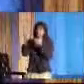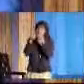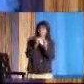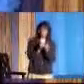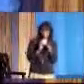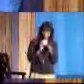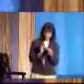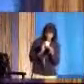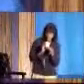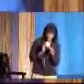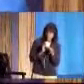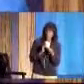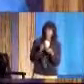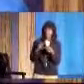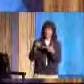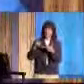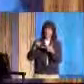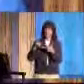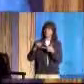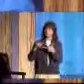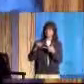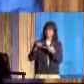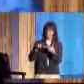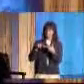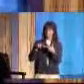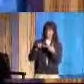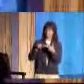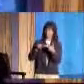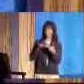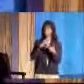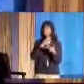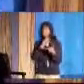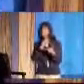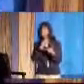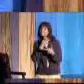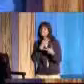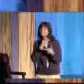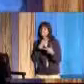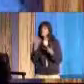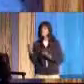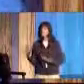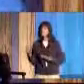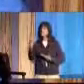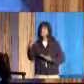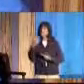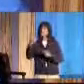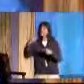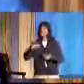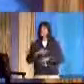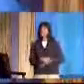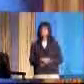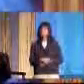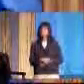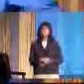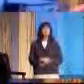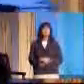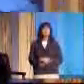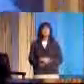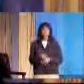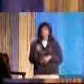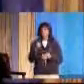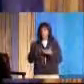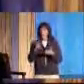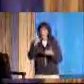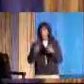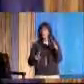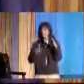remain inquisitive. You let rise up something that you haven't thought before. Isn't that great? Just from looking out,